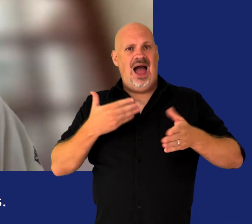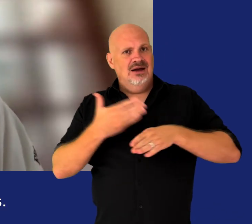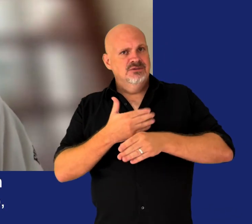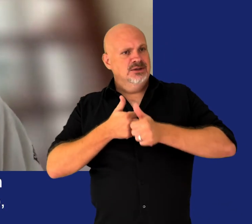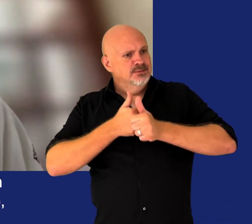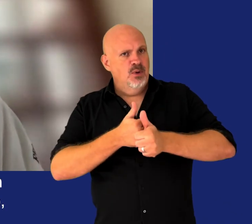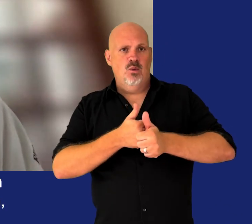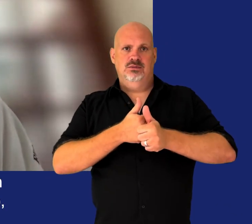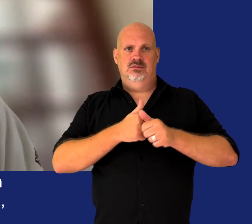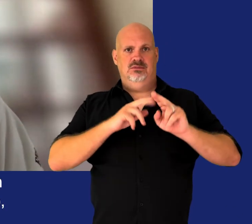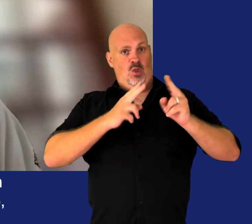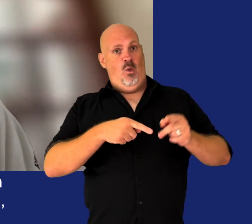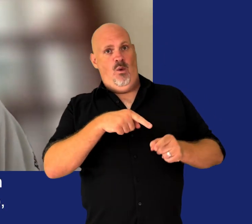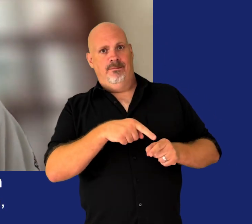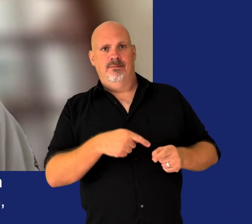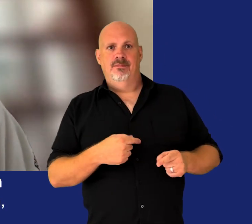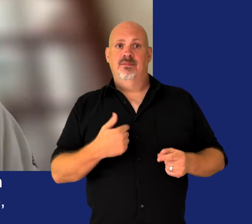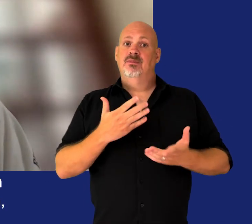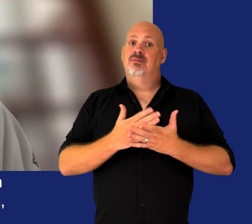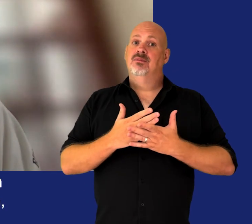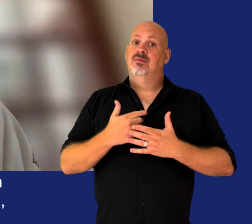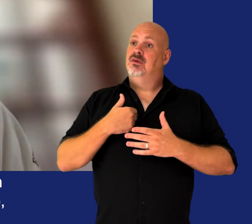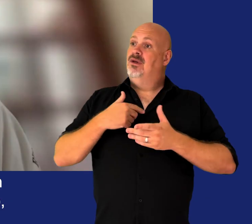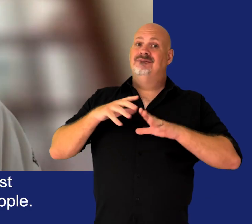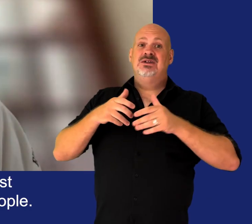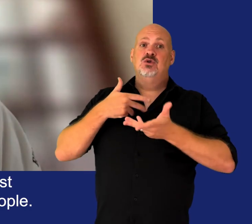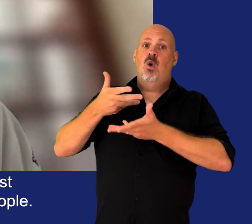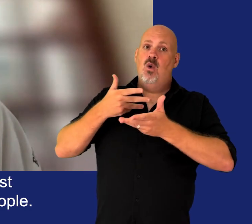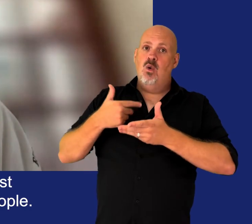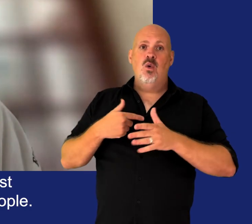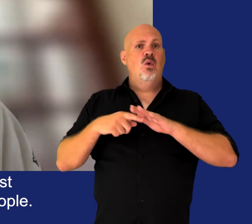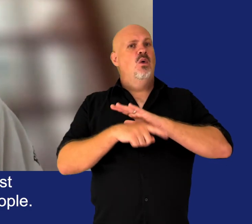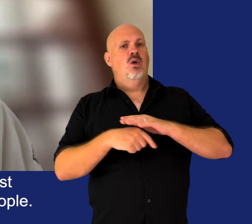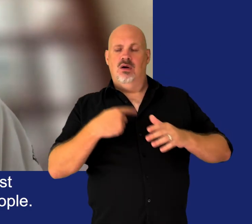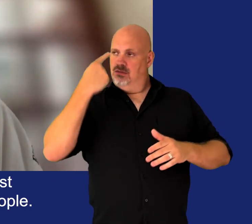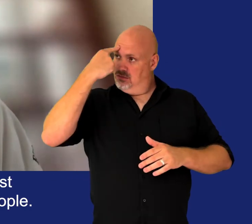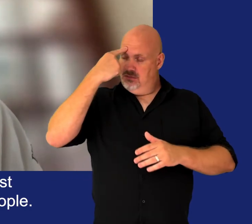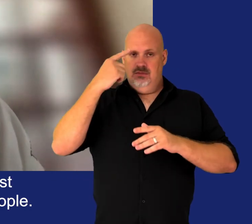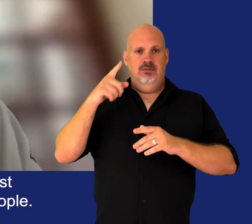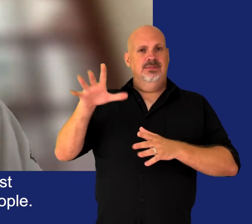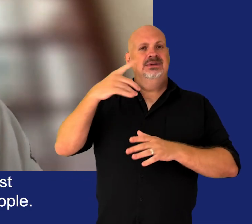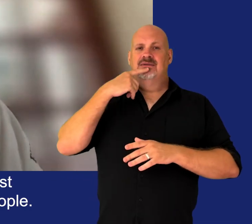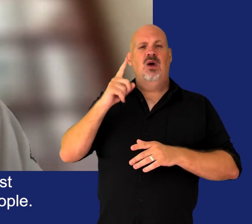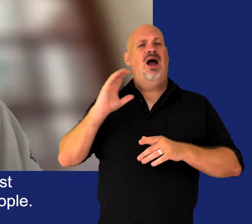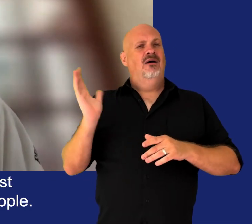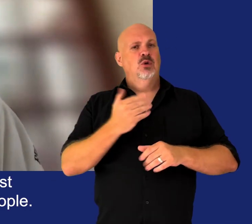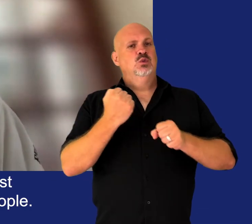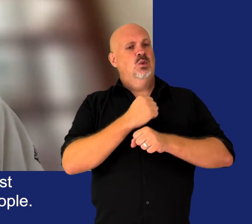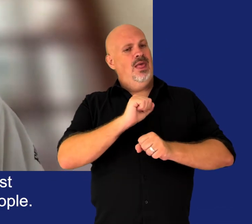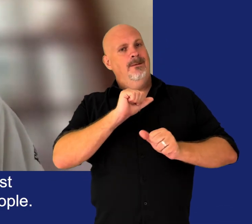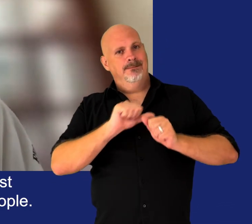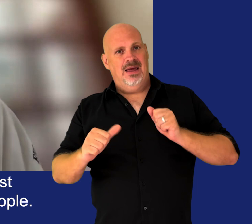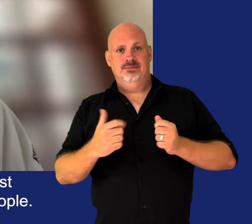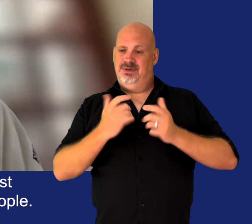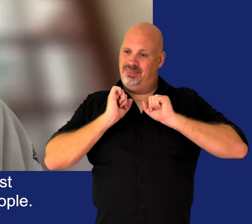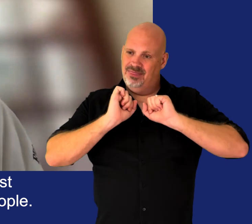this aim. And the key thing I take away from this is conversation with the physio is that allow everyone to do their best and to